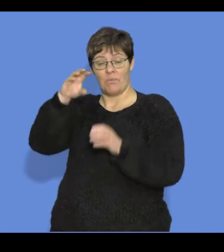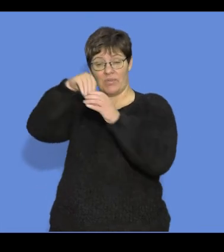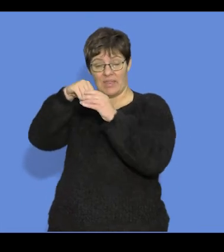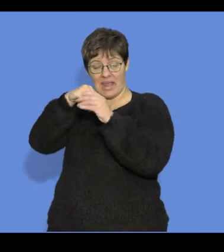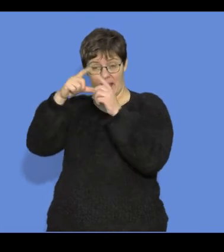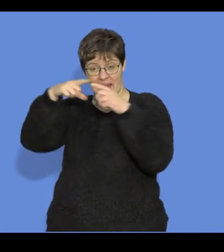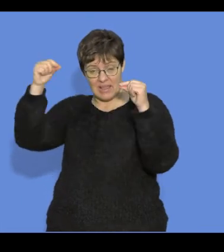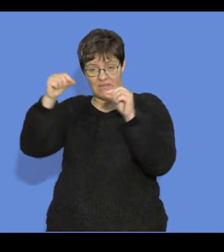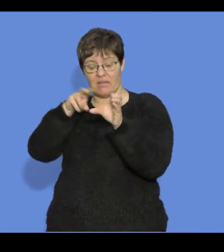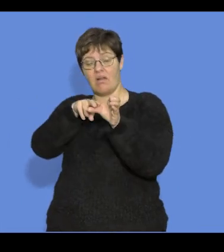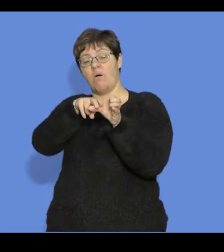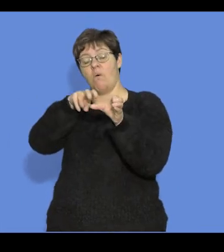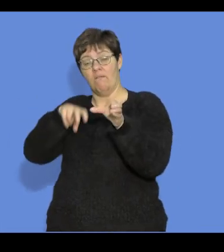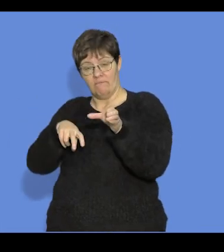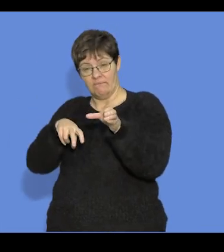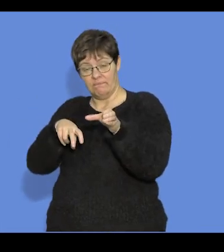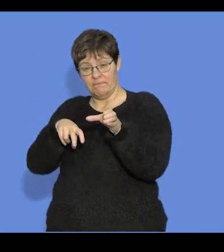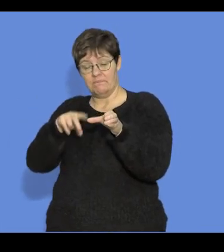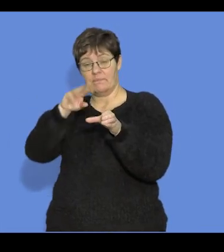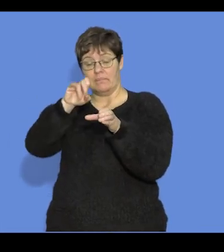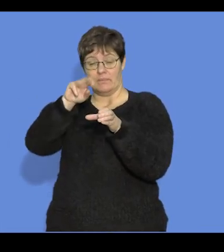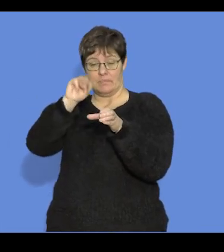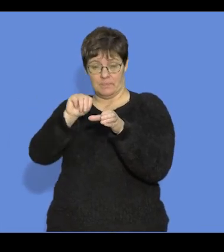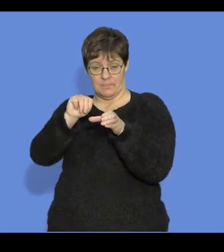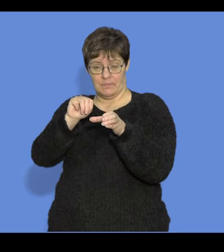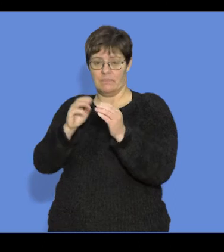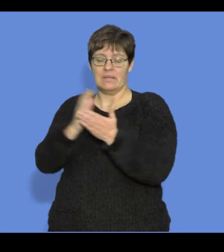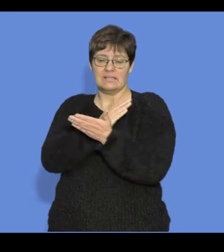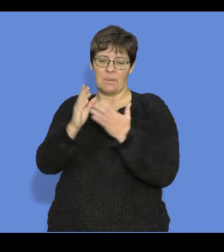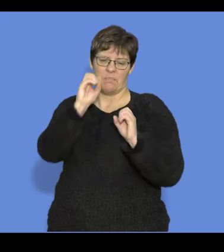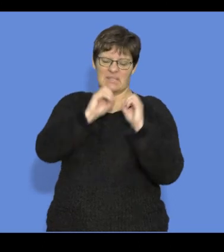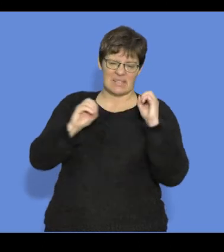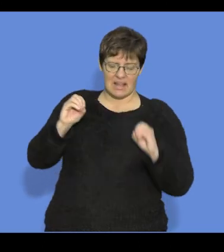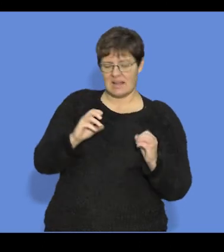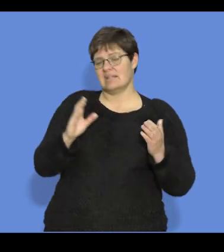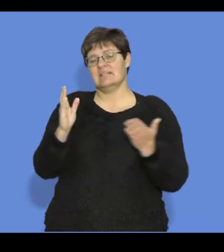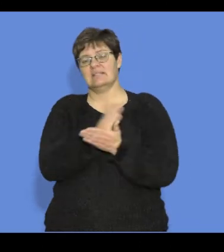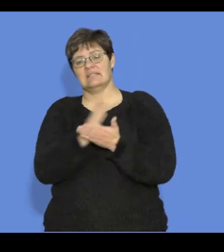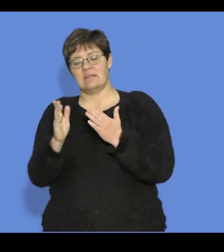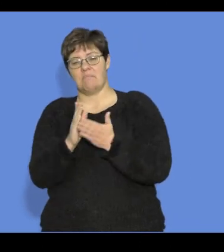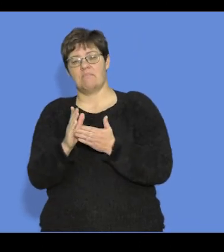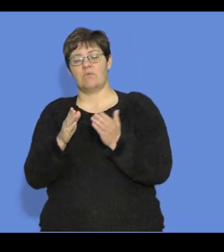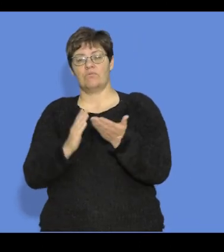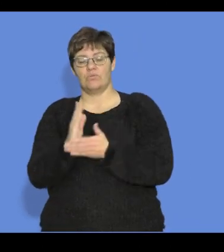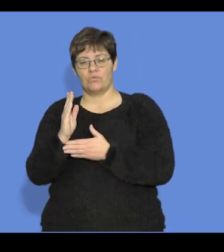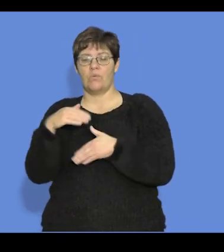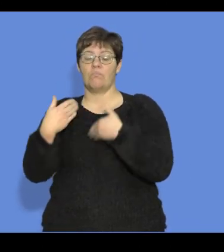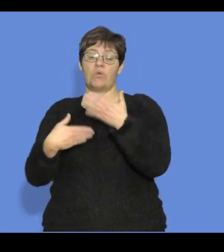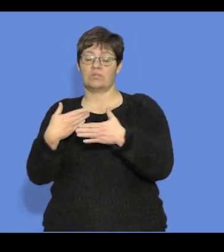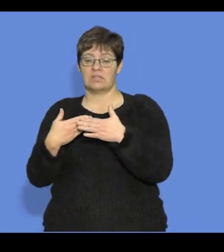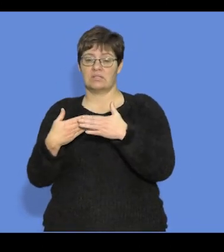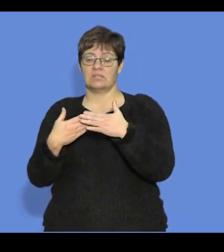leaf, it leaves the xylem. Some goes into the cells, some goes out through the process